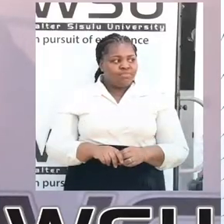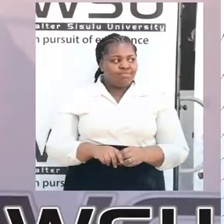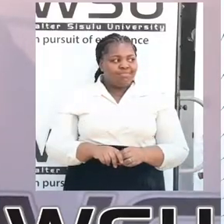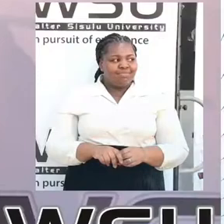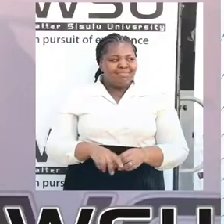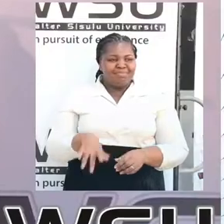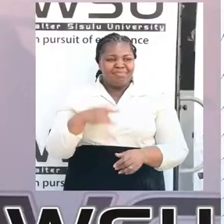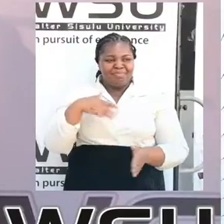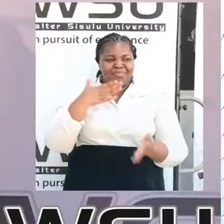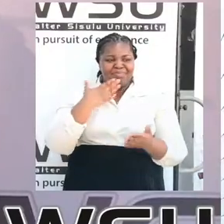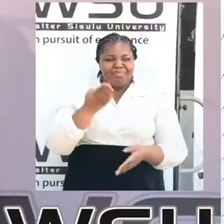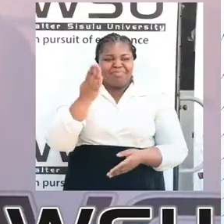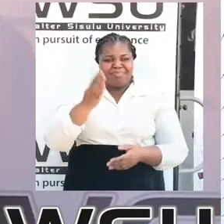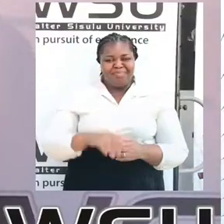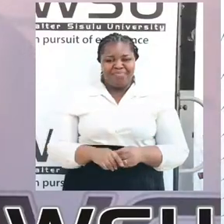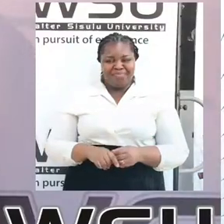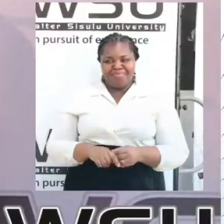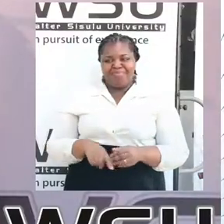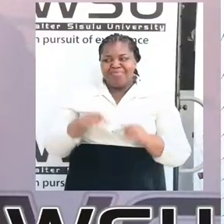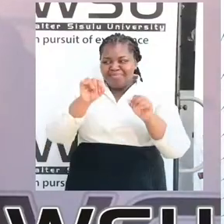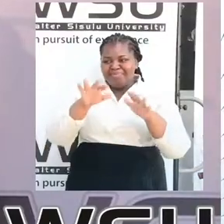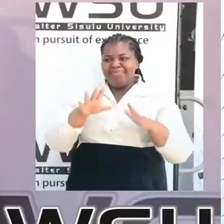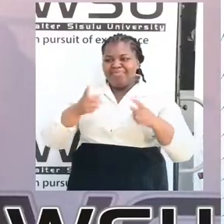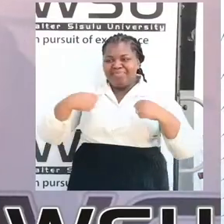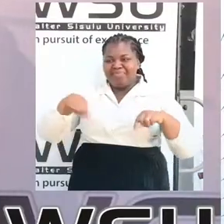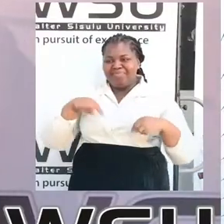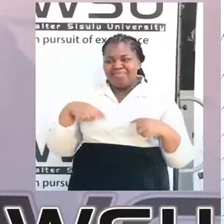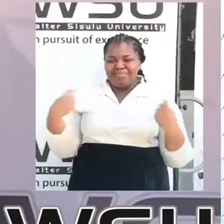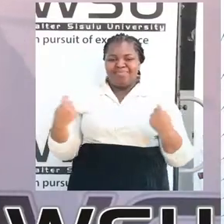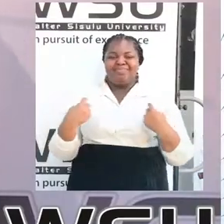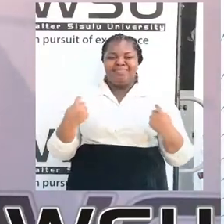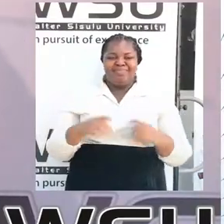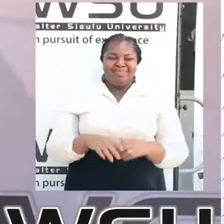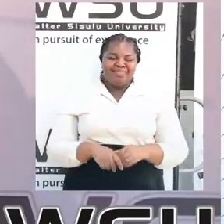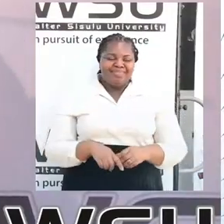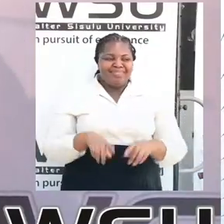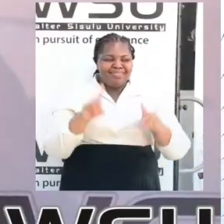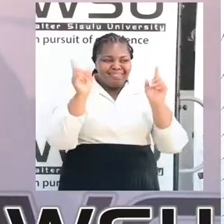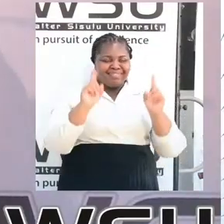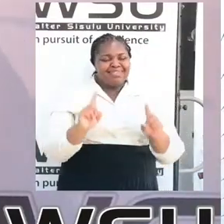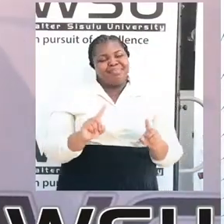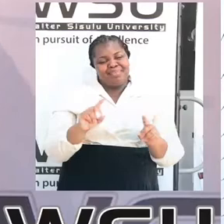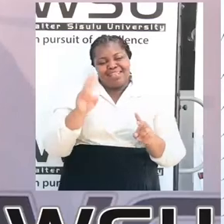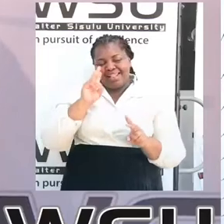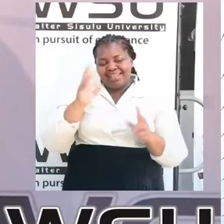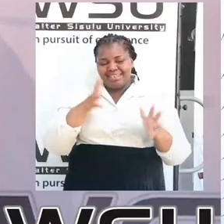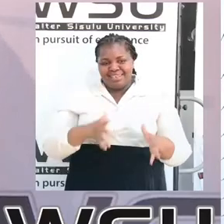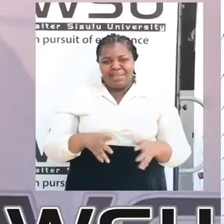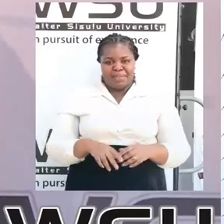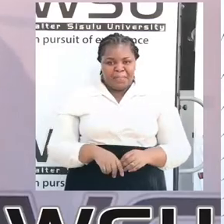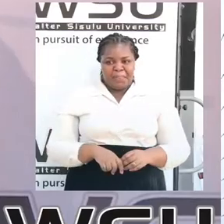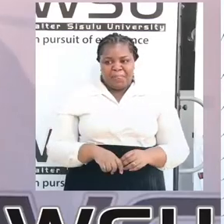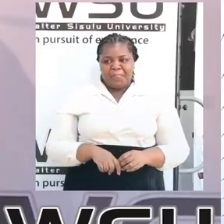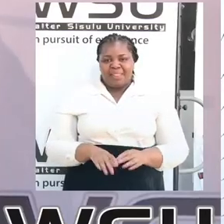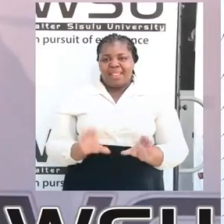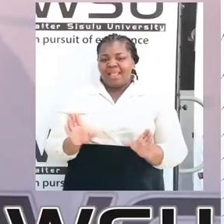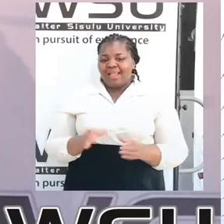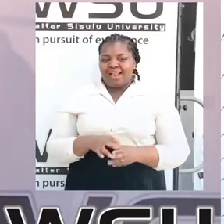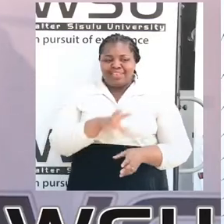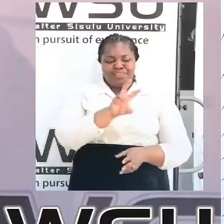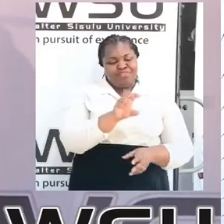you for gracing our occasion. To our special guests, class